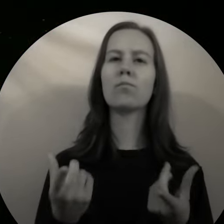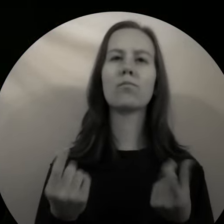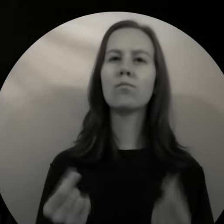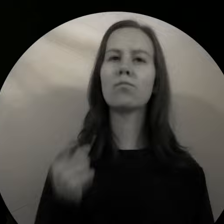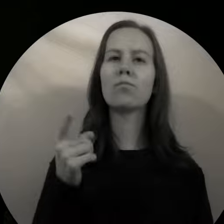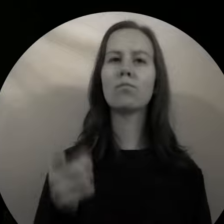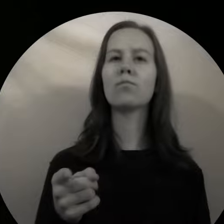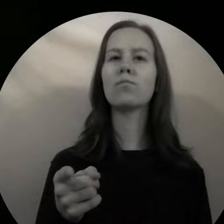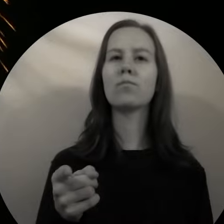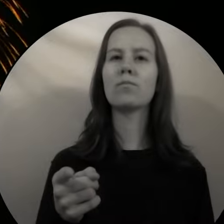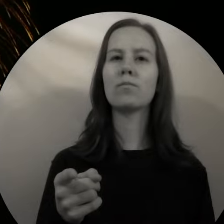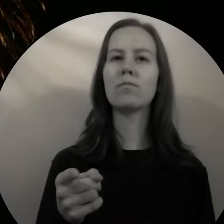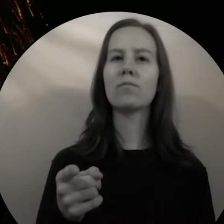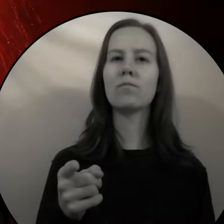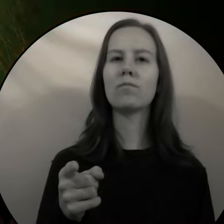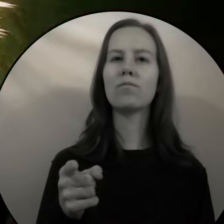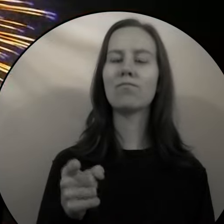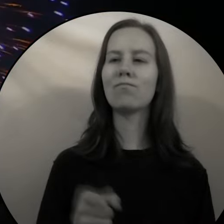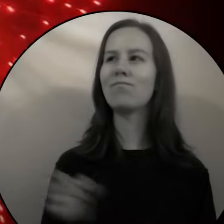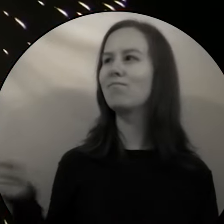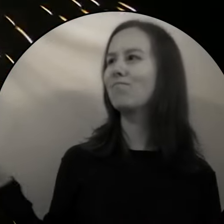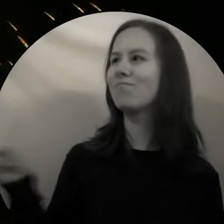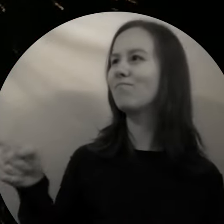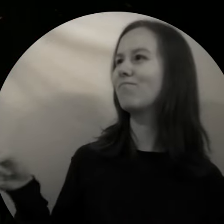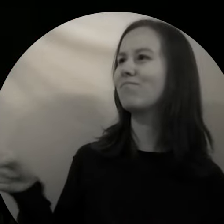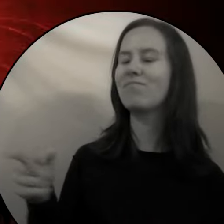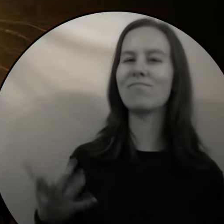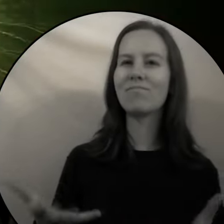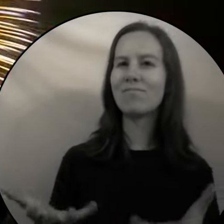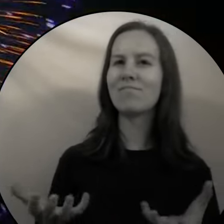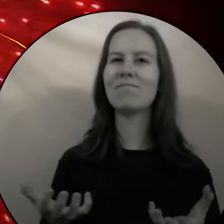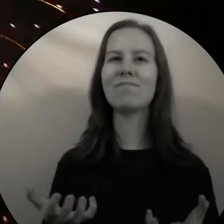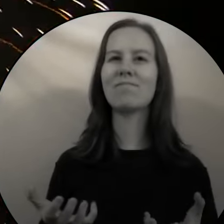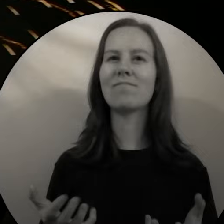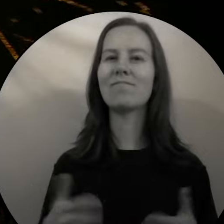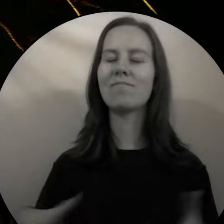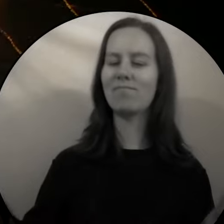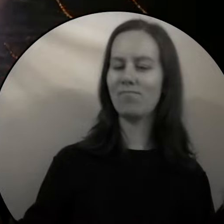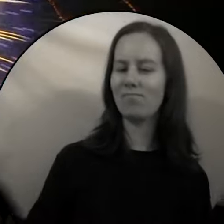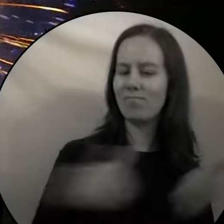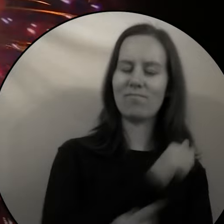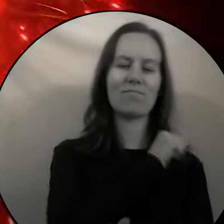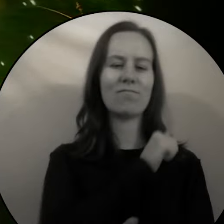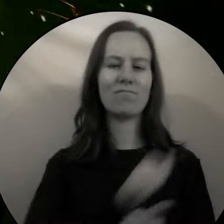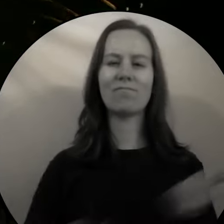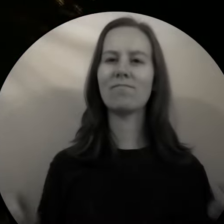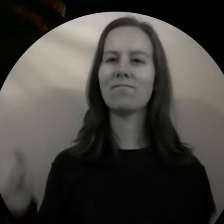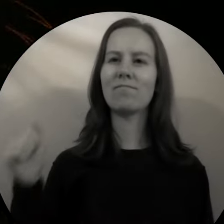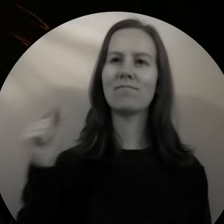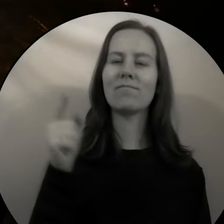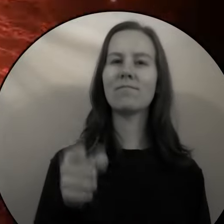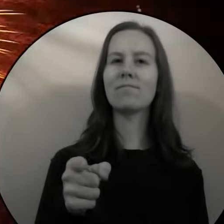what you do they only want to feast